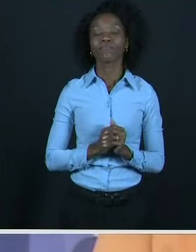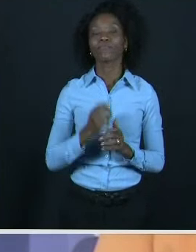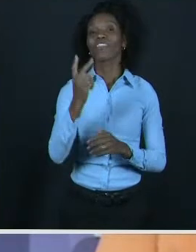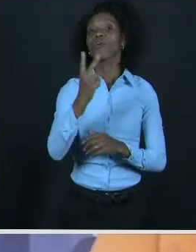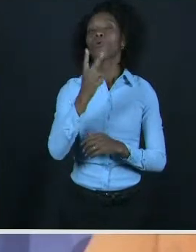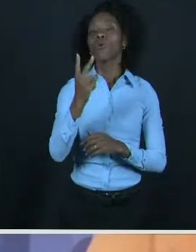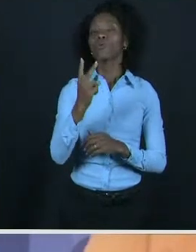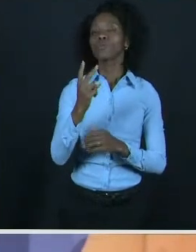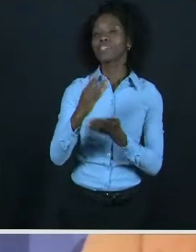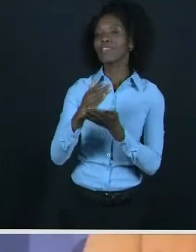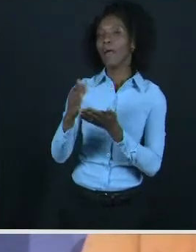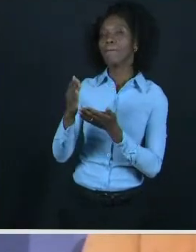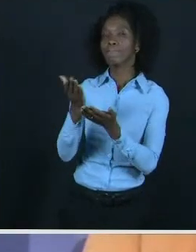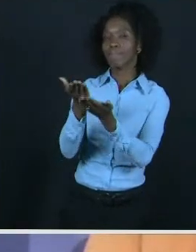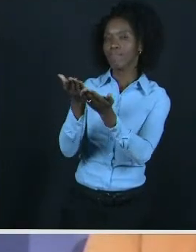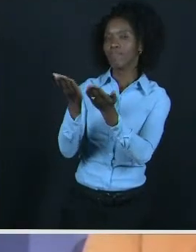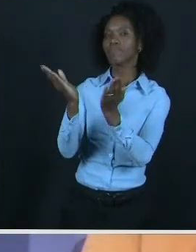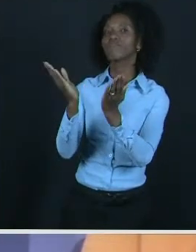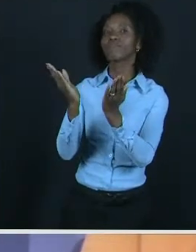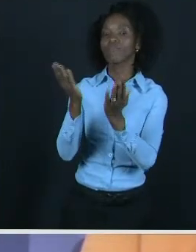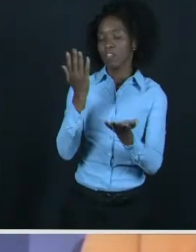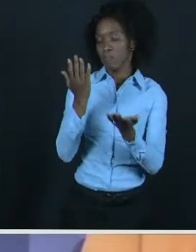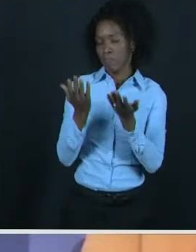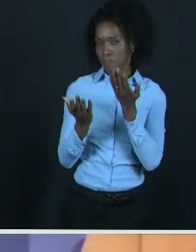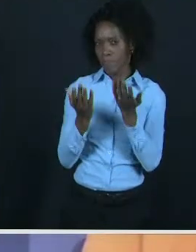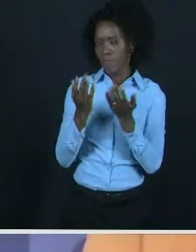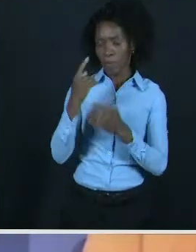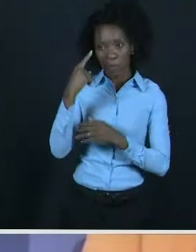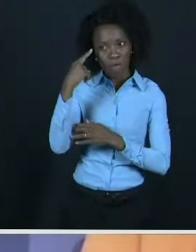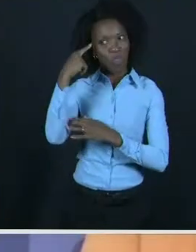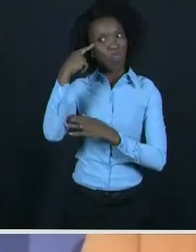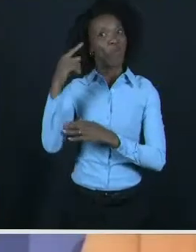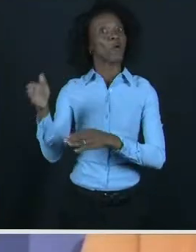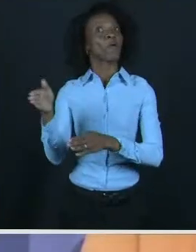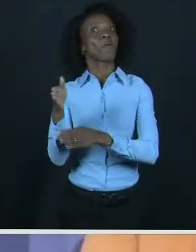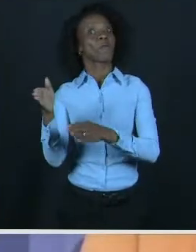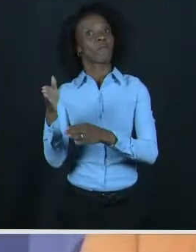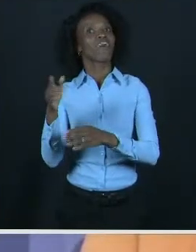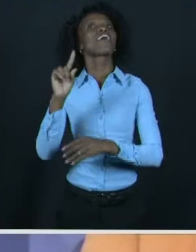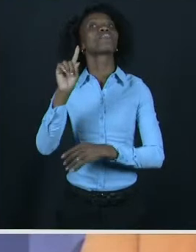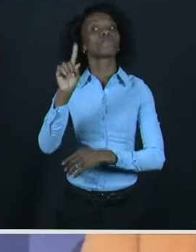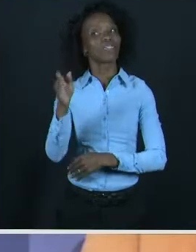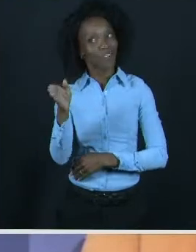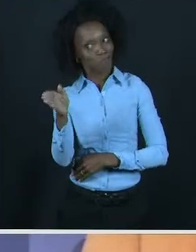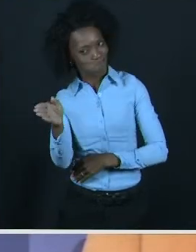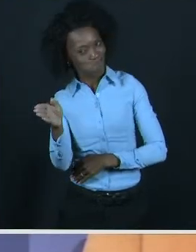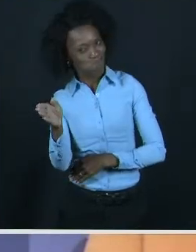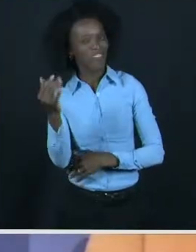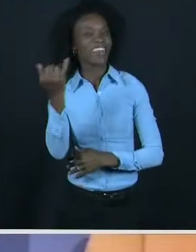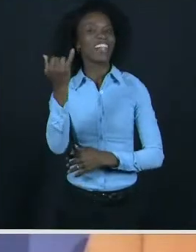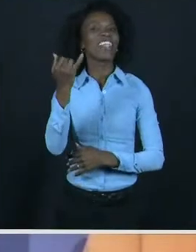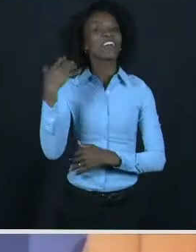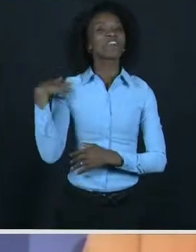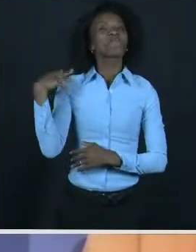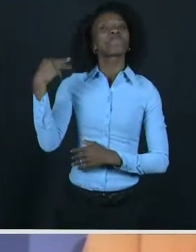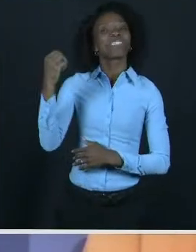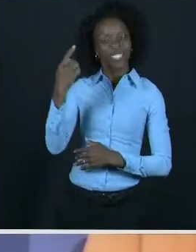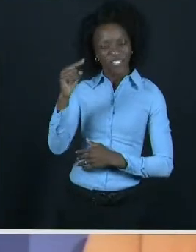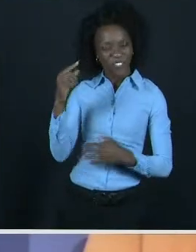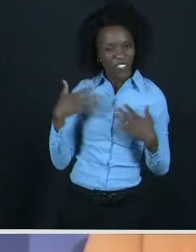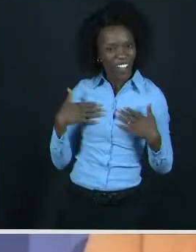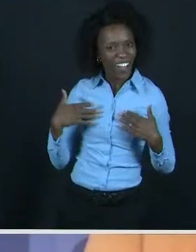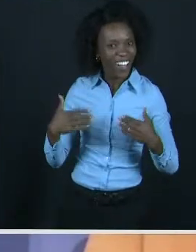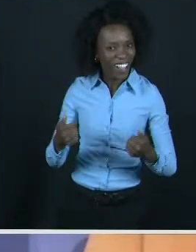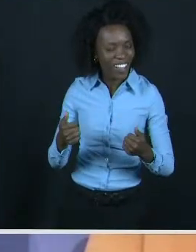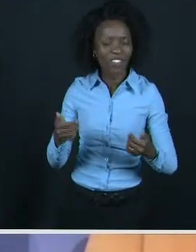including those that some of you may have thought are not here, like the Minister of Health